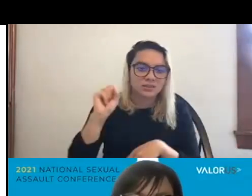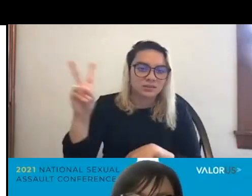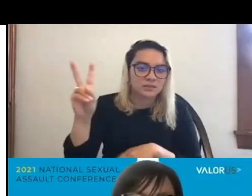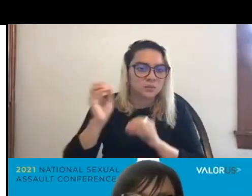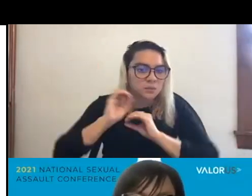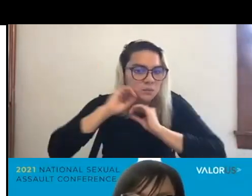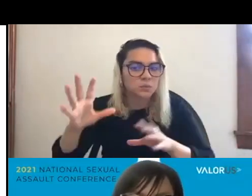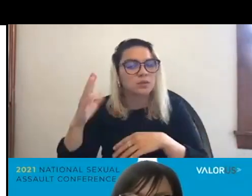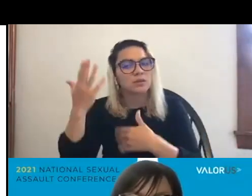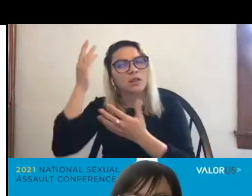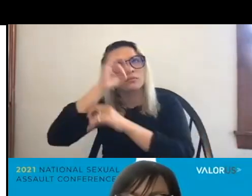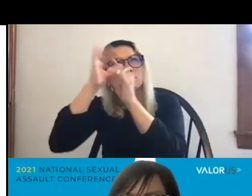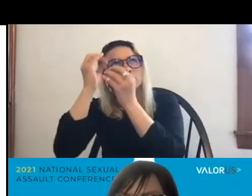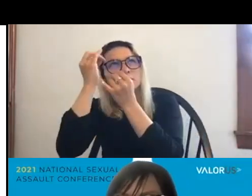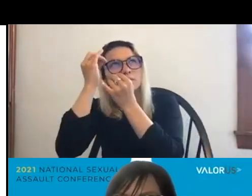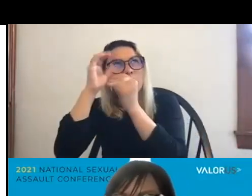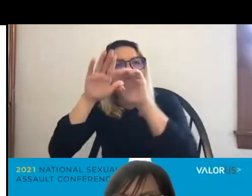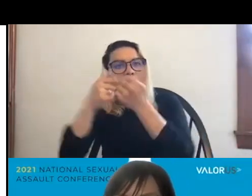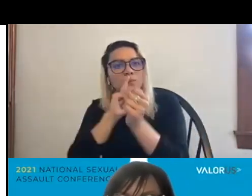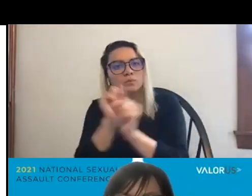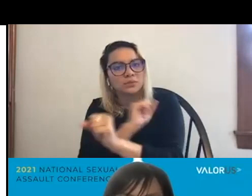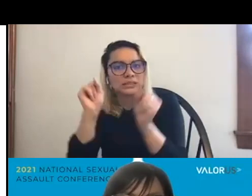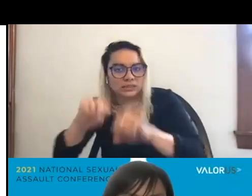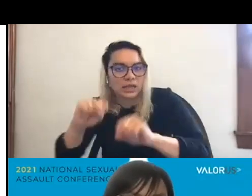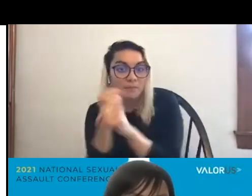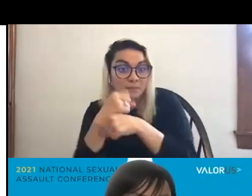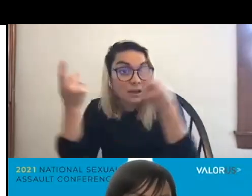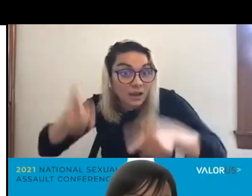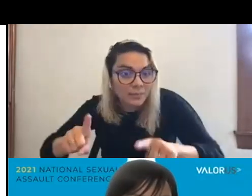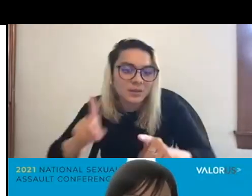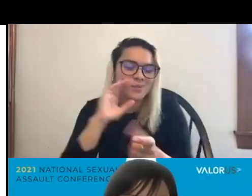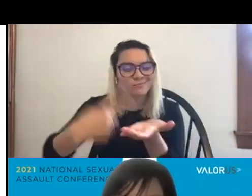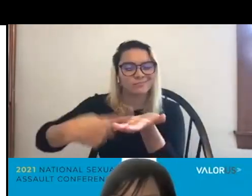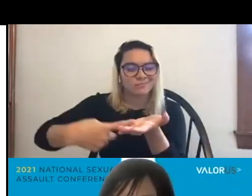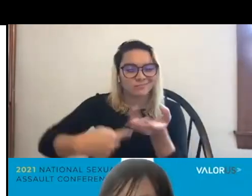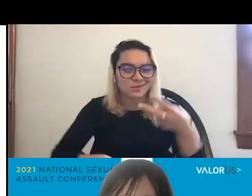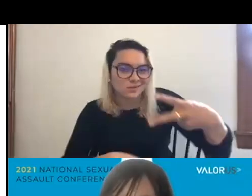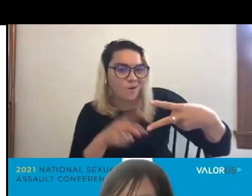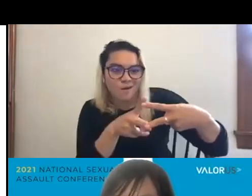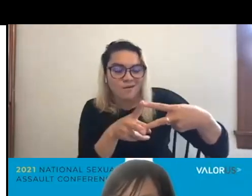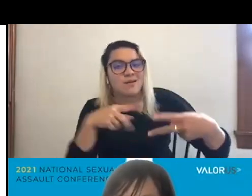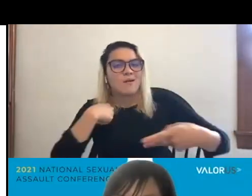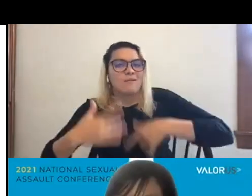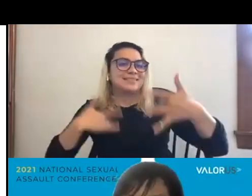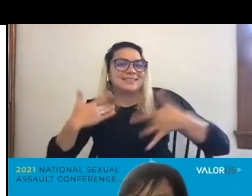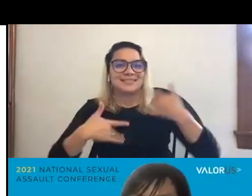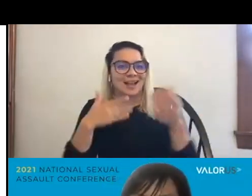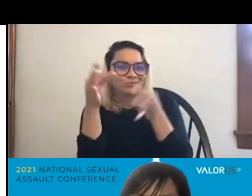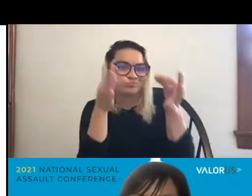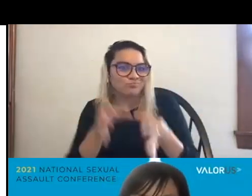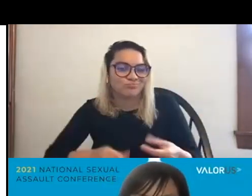ways for us to access that imagination. So I'm excited to get into this with you all,